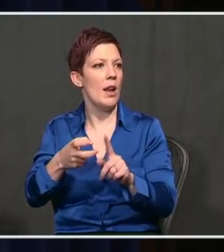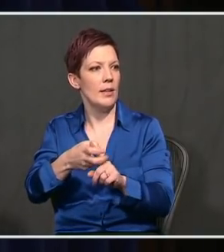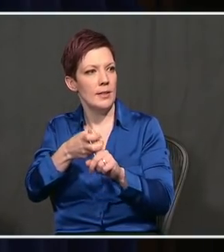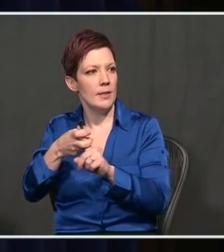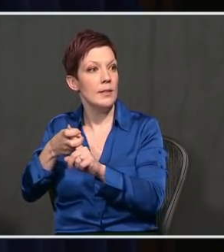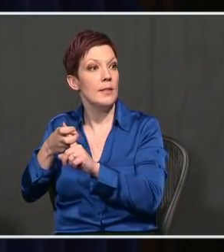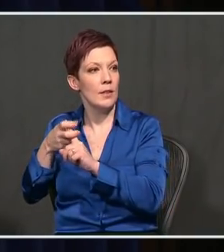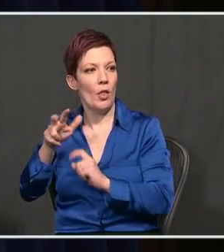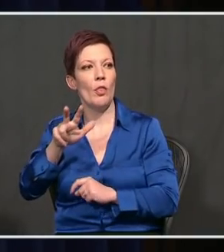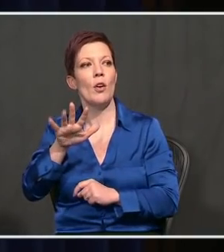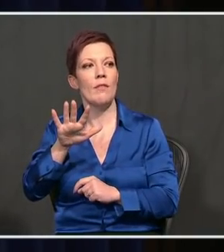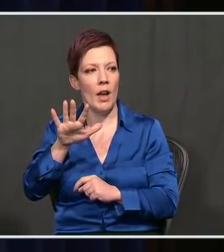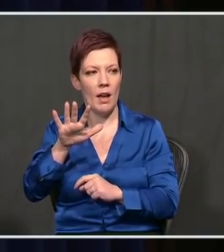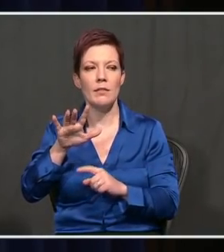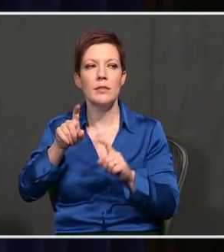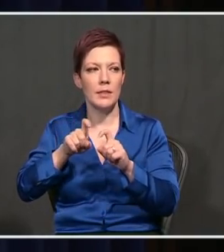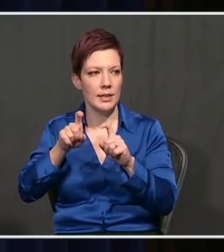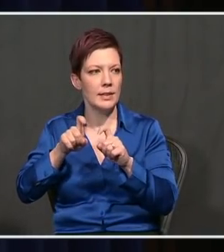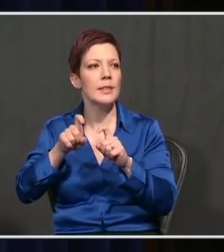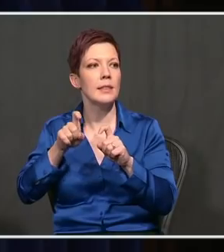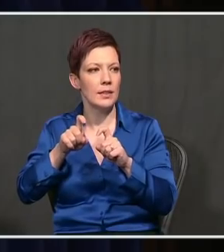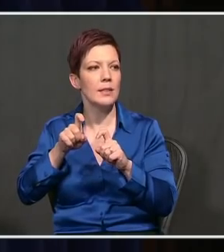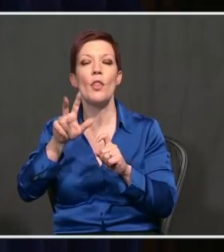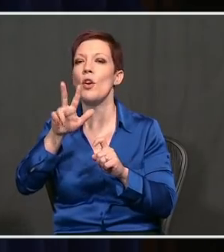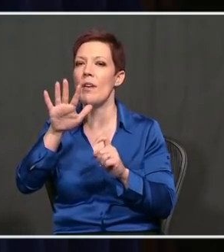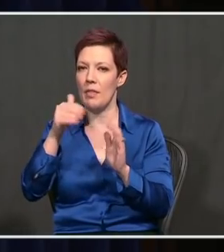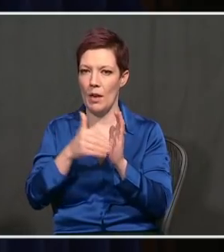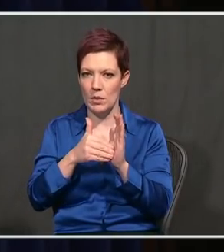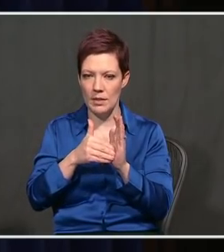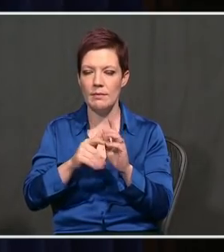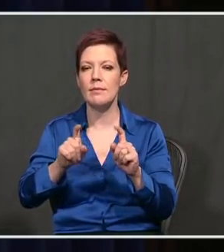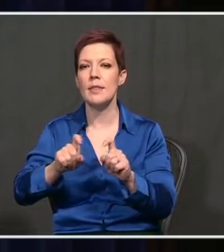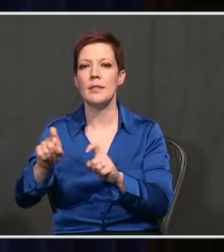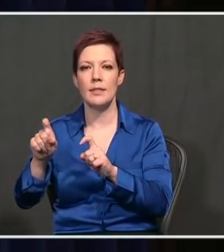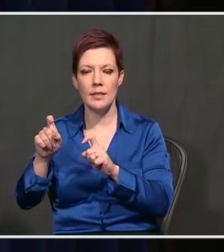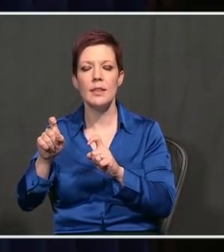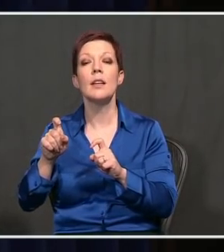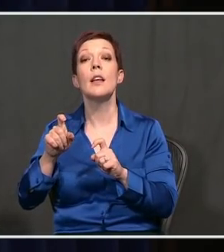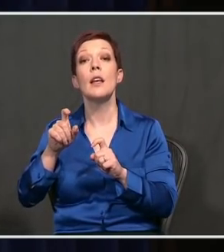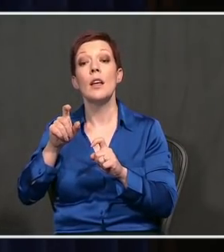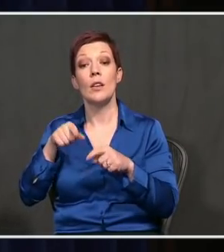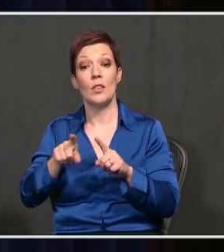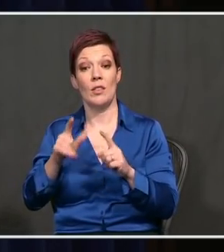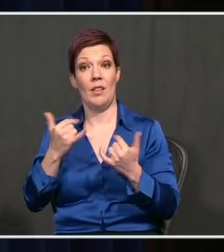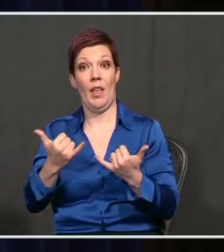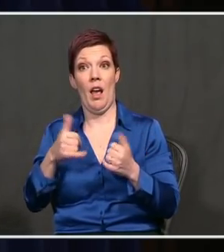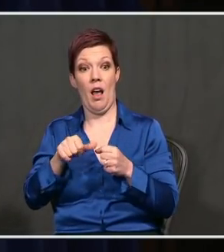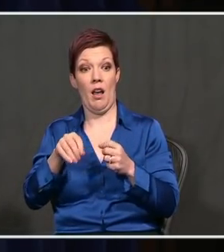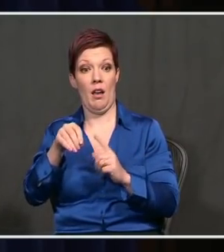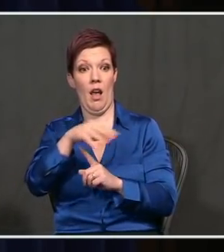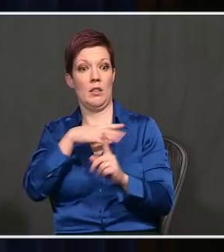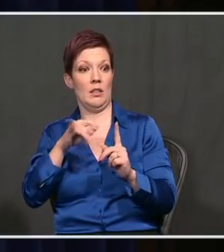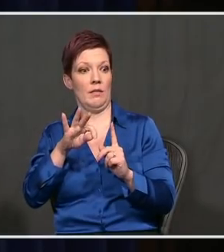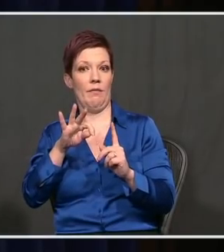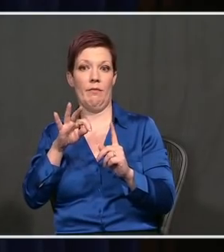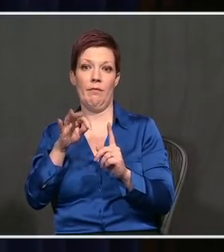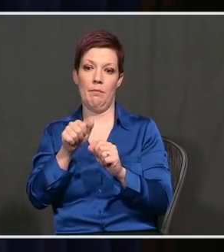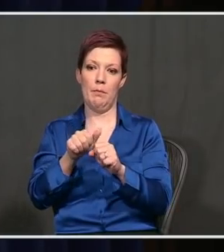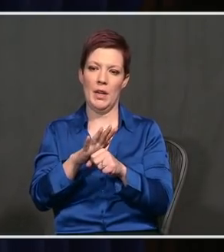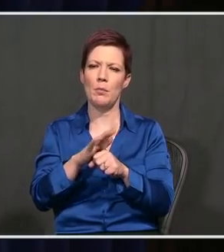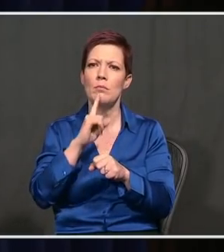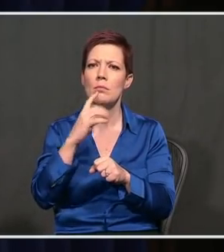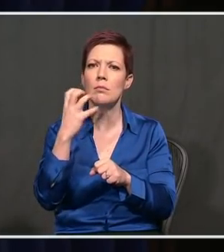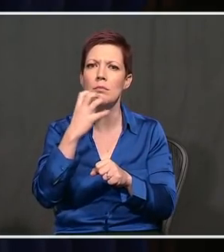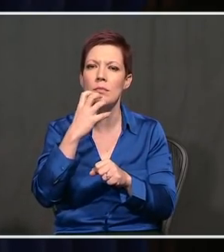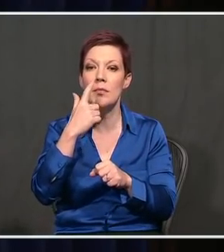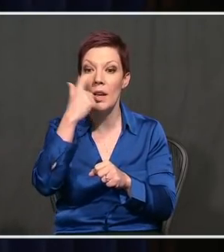President explained that that vaccine is a one-shot vaccine, which in the context of a pandemic is really a major advantage, because people can